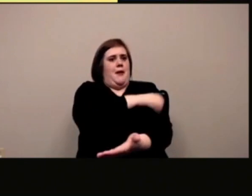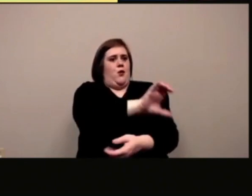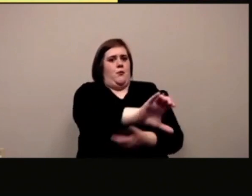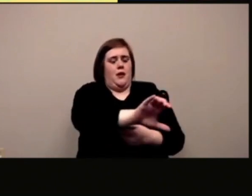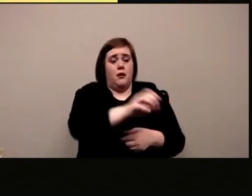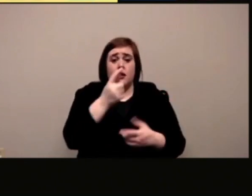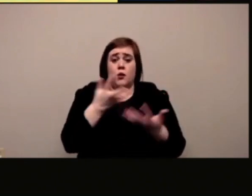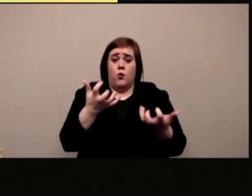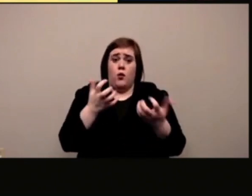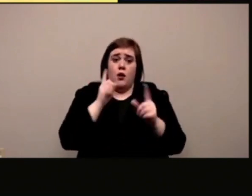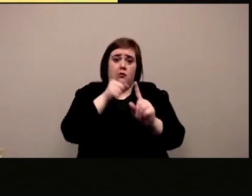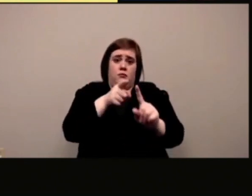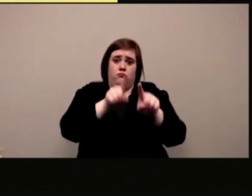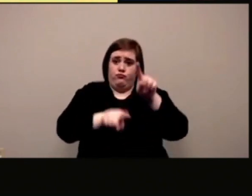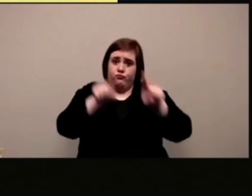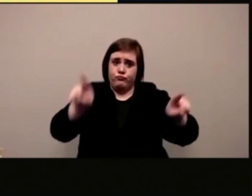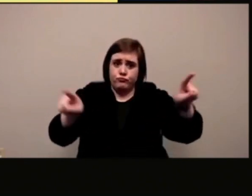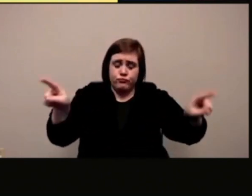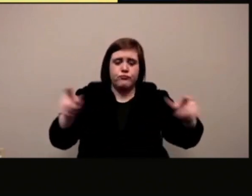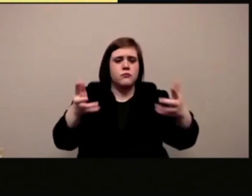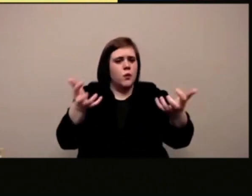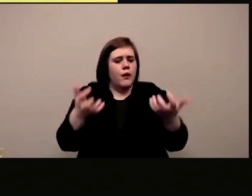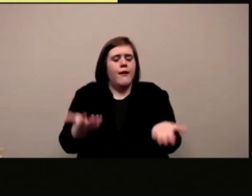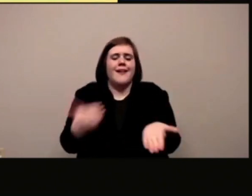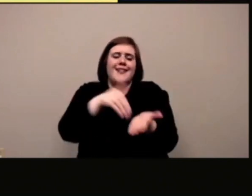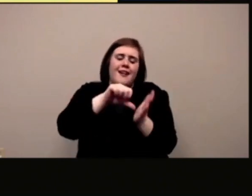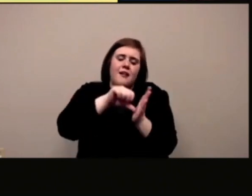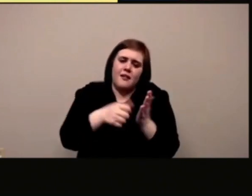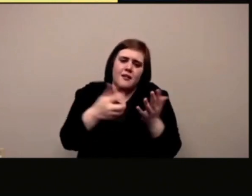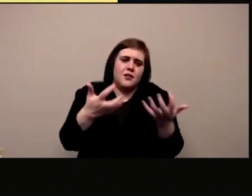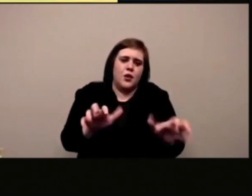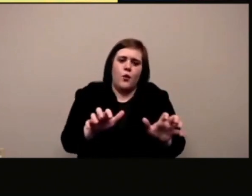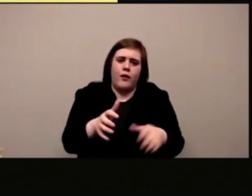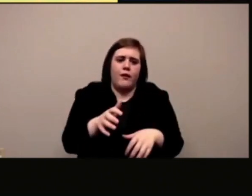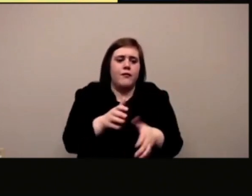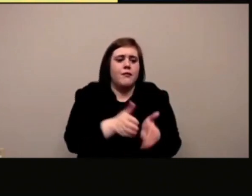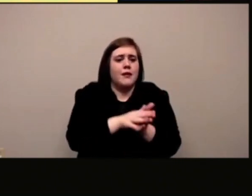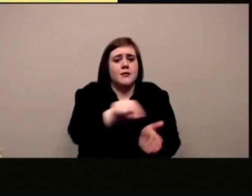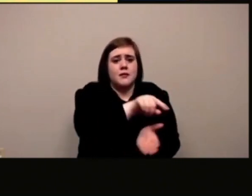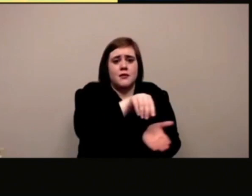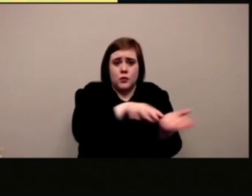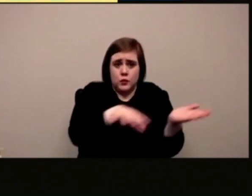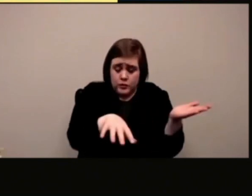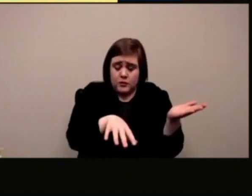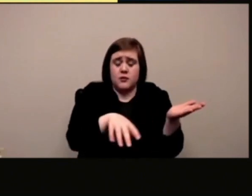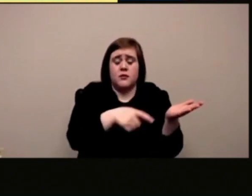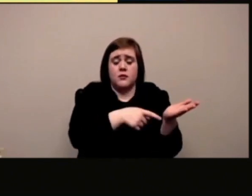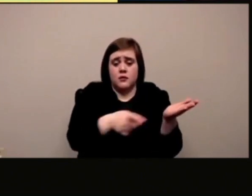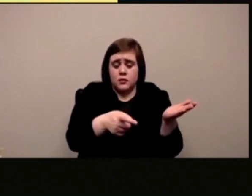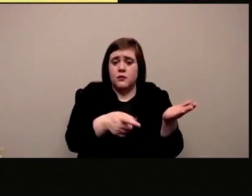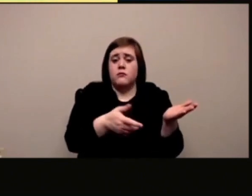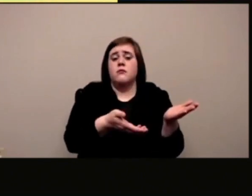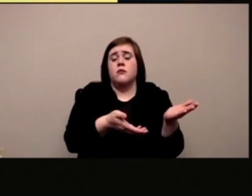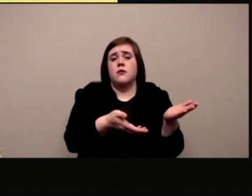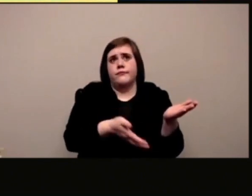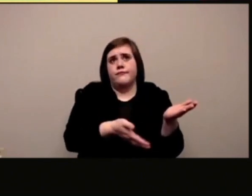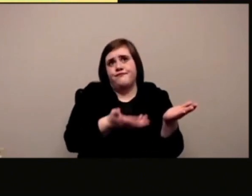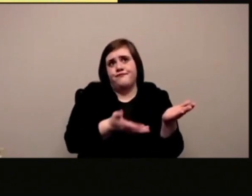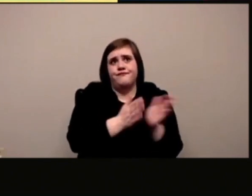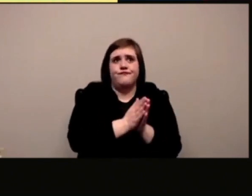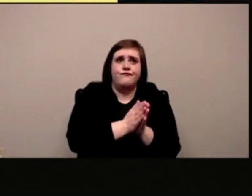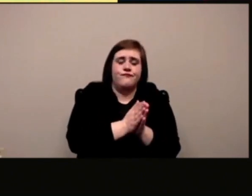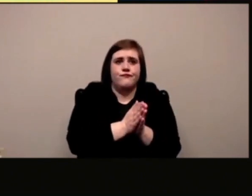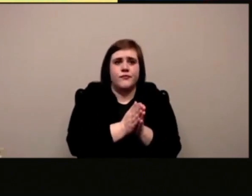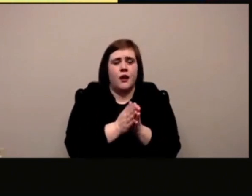to diversify. And again, because again, we cannot ask these students to go and fill this, and as much as I